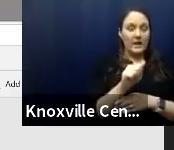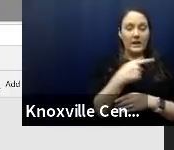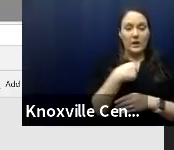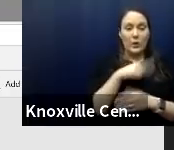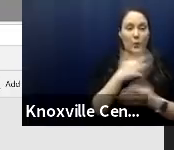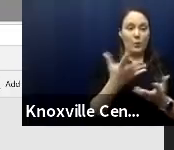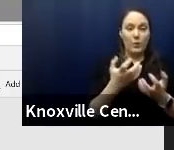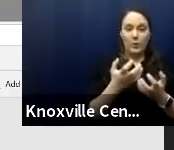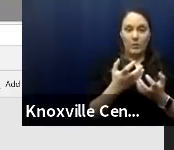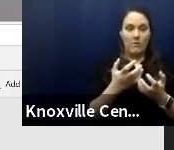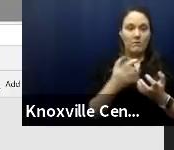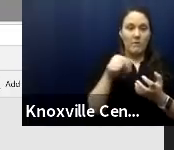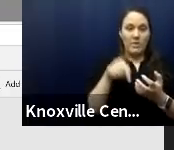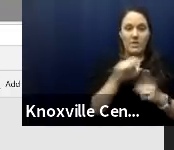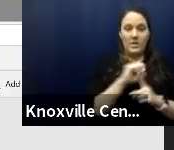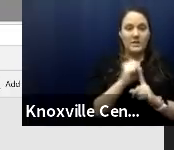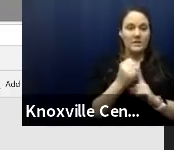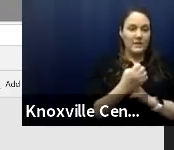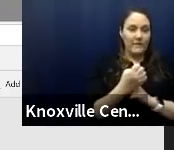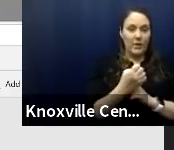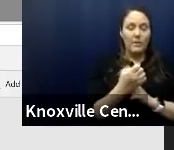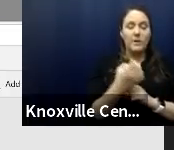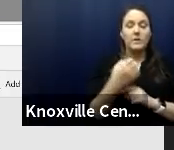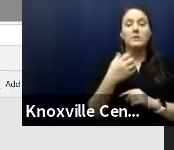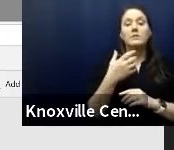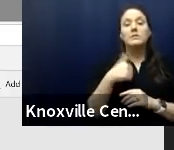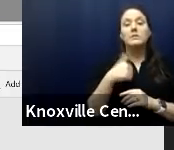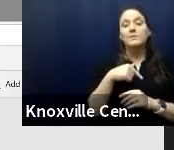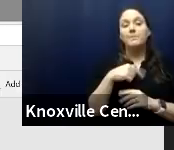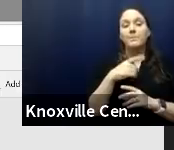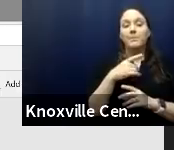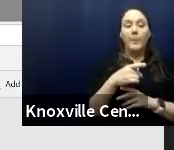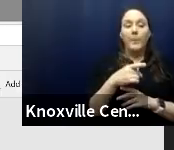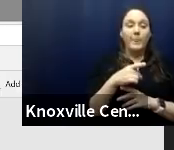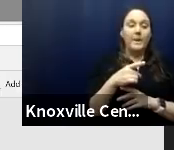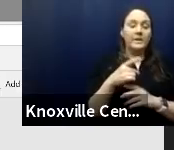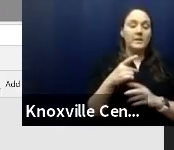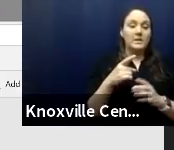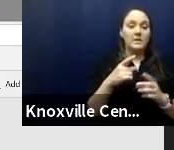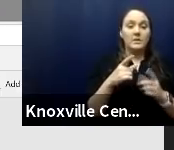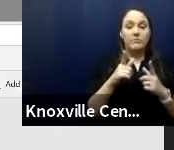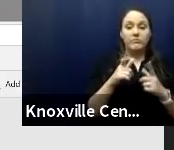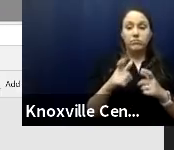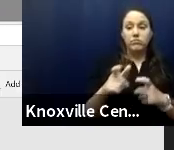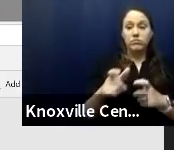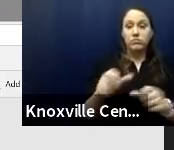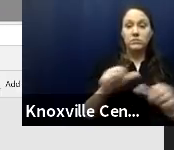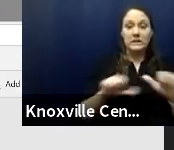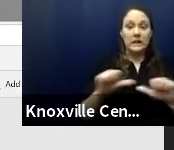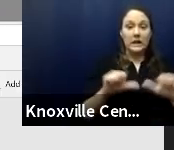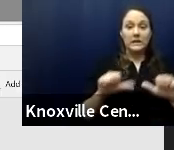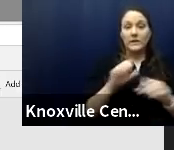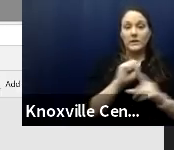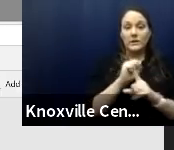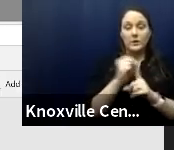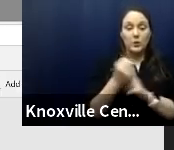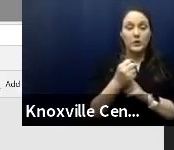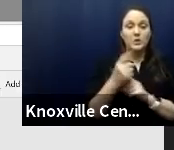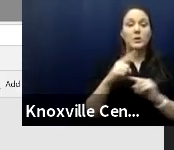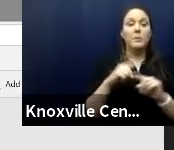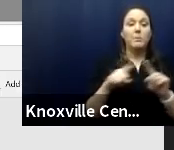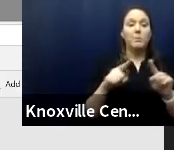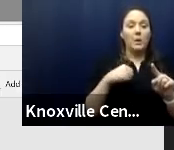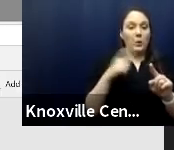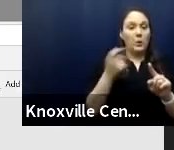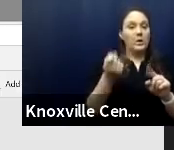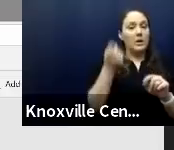have in this environment this is a rapidly evolving scientific situation, but we do understand the basics of